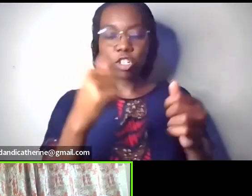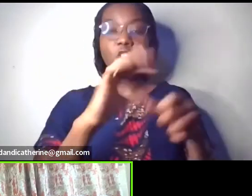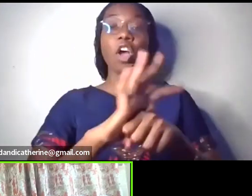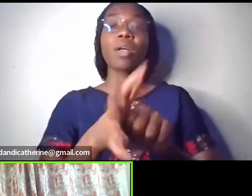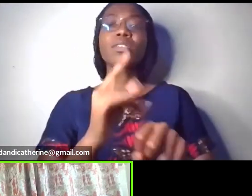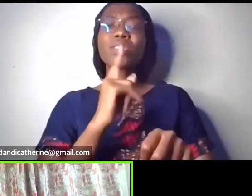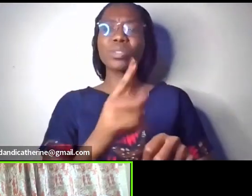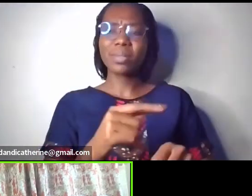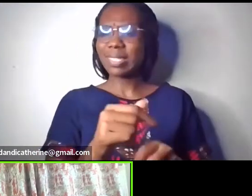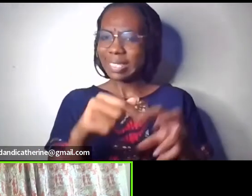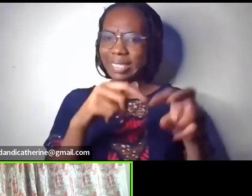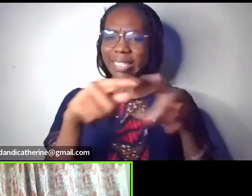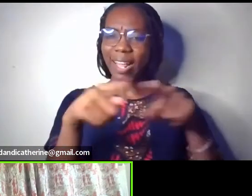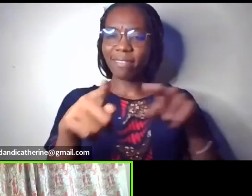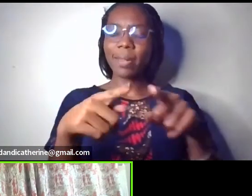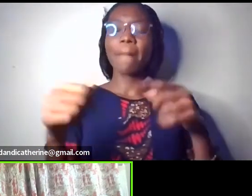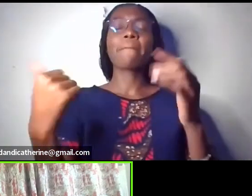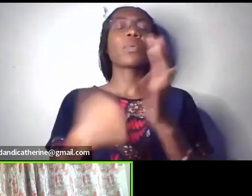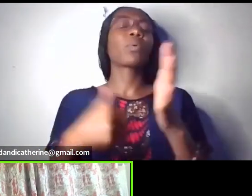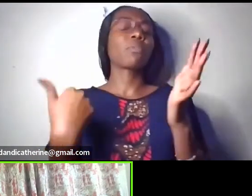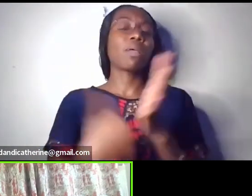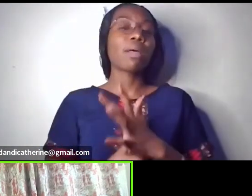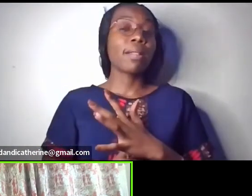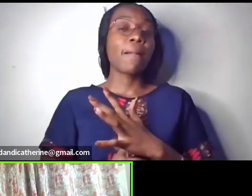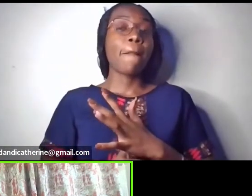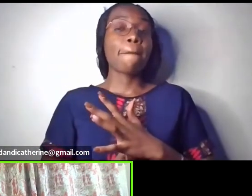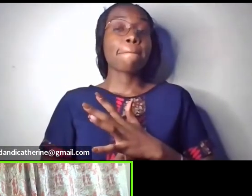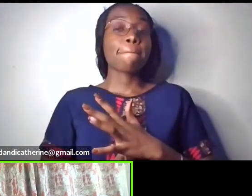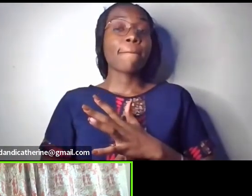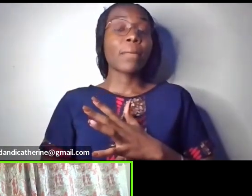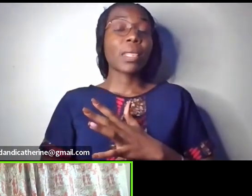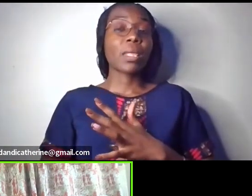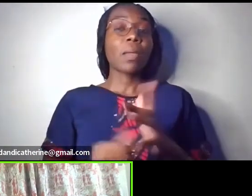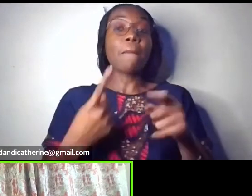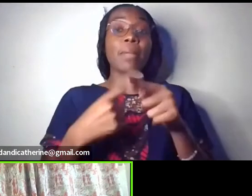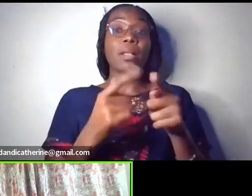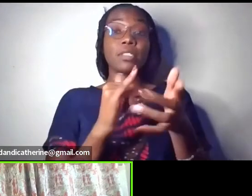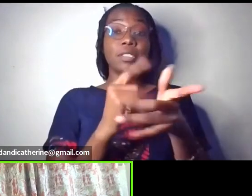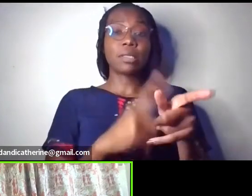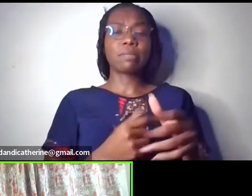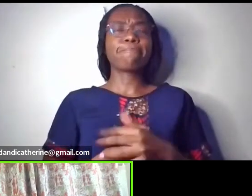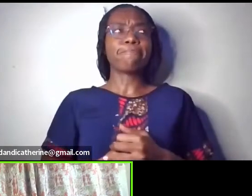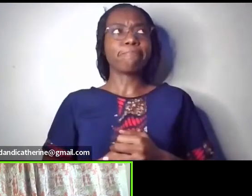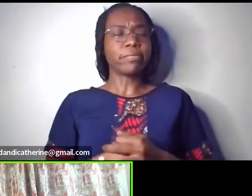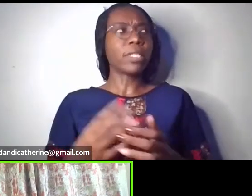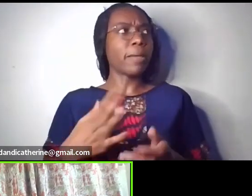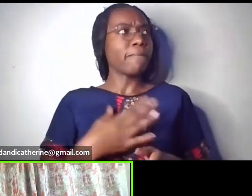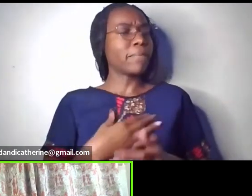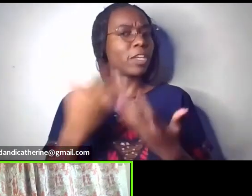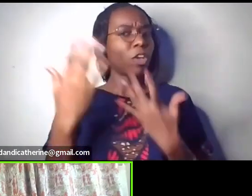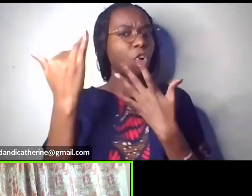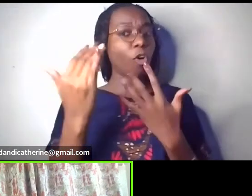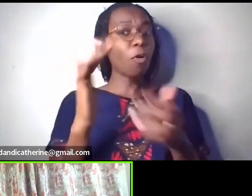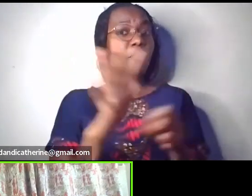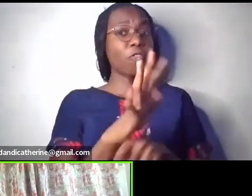cut down. But at the same time, I was hopeful, and given that I had a background in